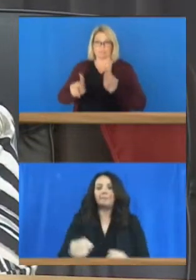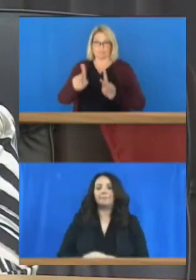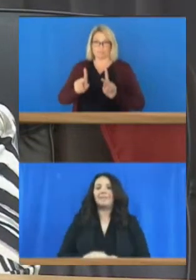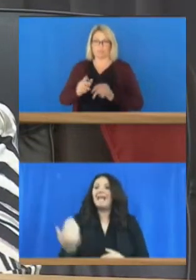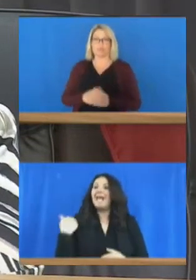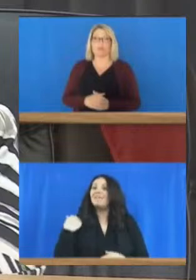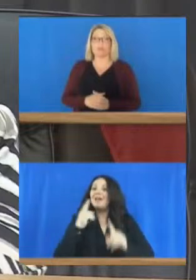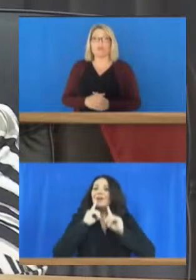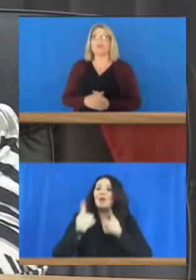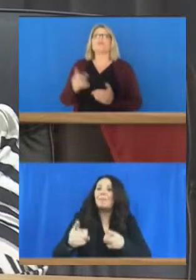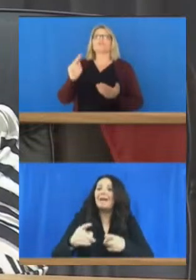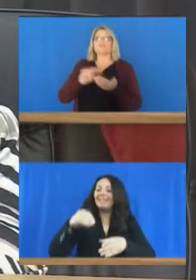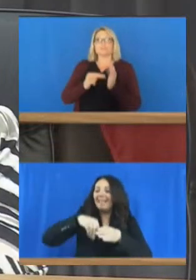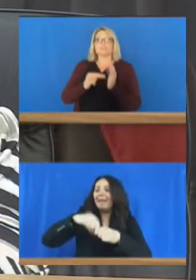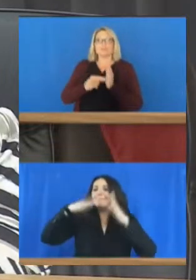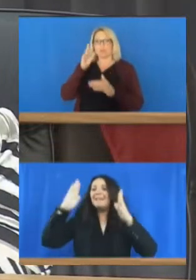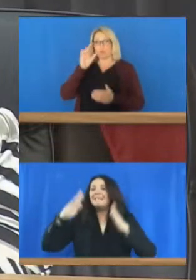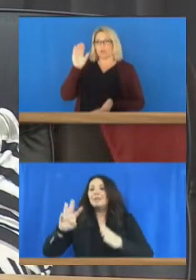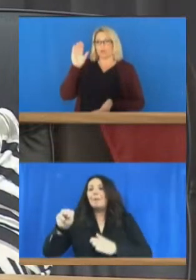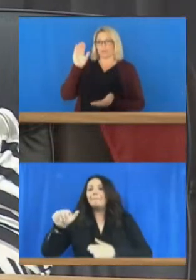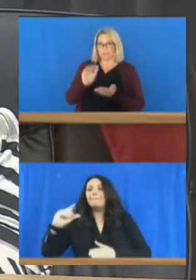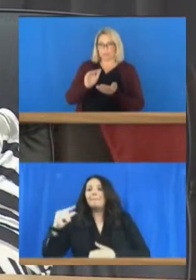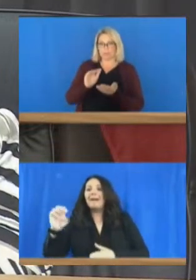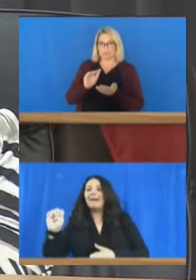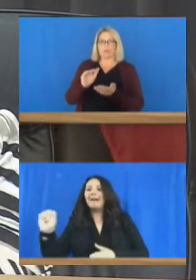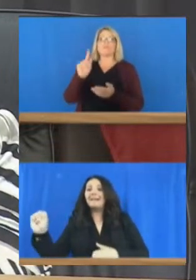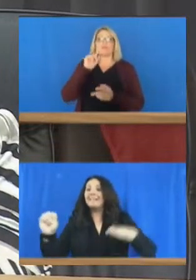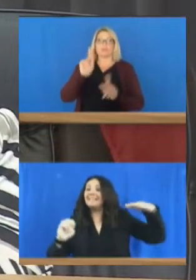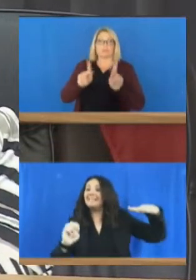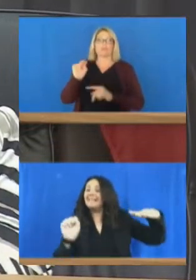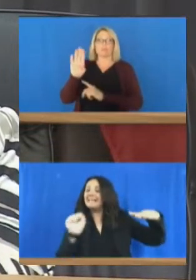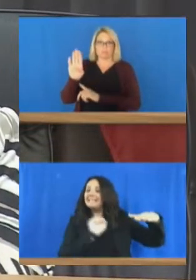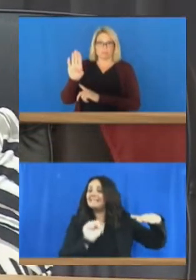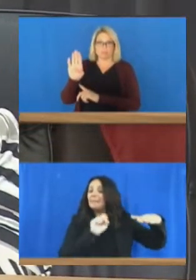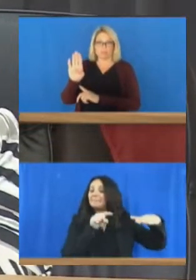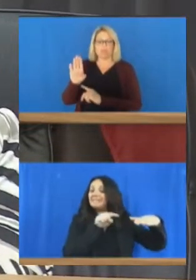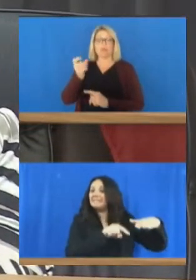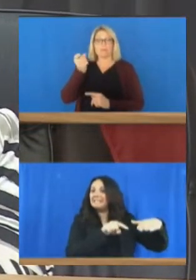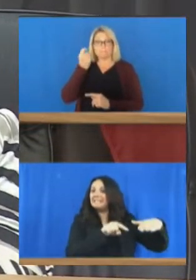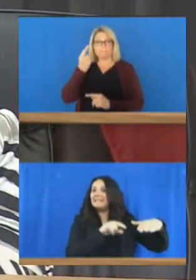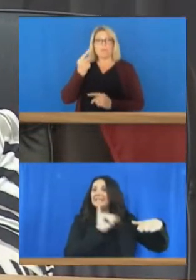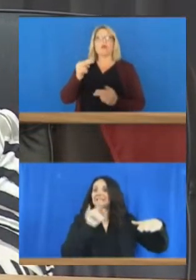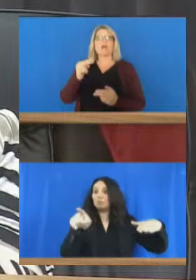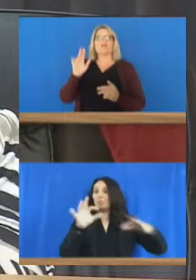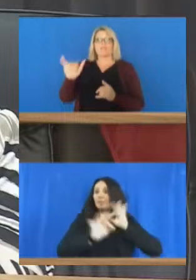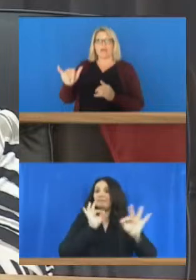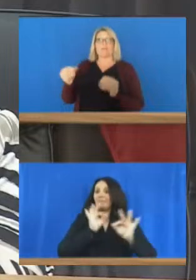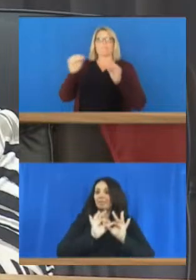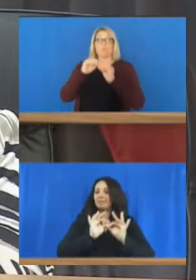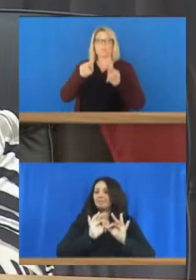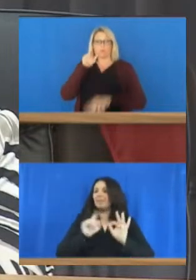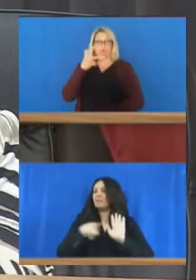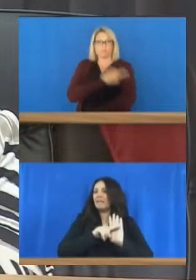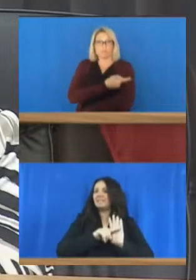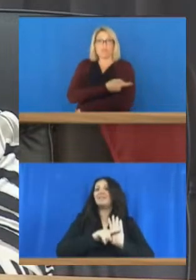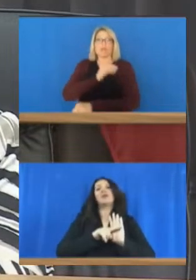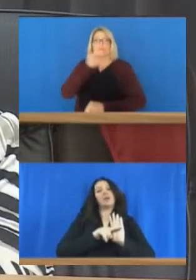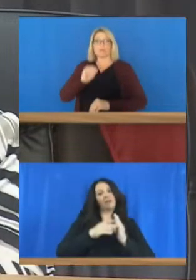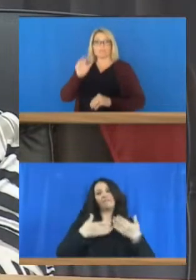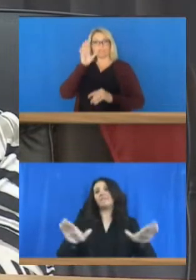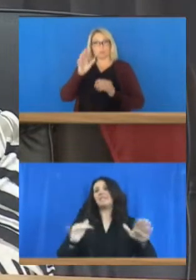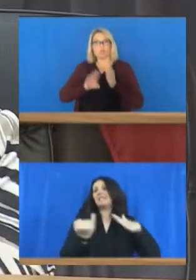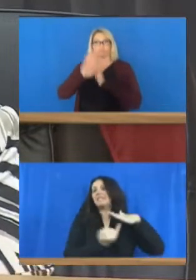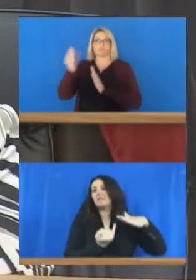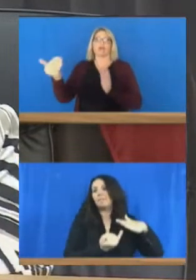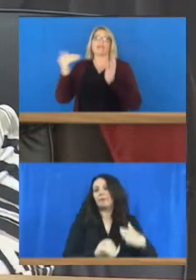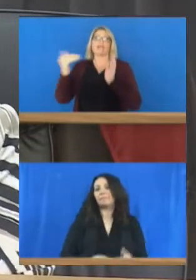à parcourir, mais la route commence à s'éclaircir. De plus en plus, les citoyens du Nouveau-Brunswick reçoivent